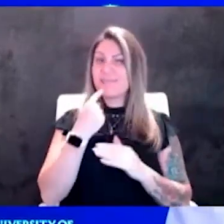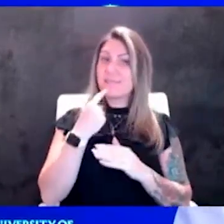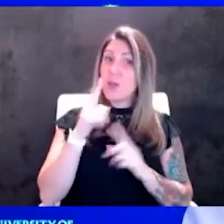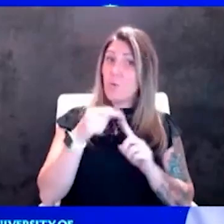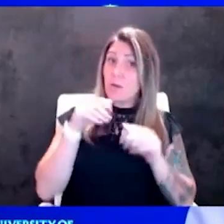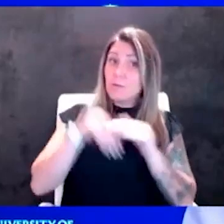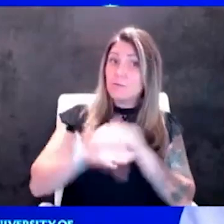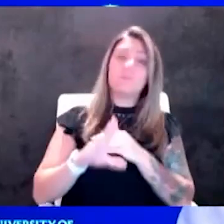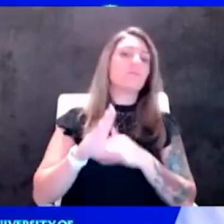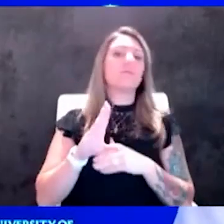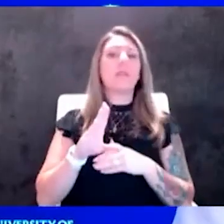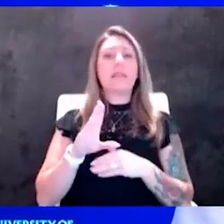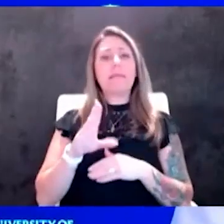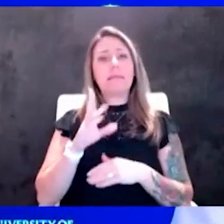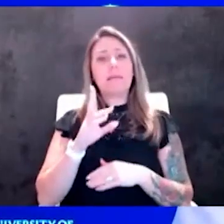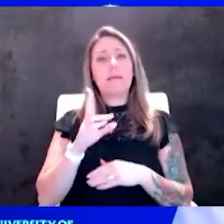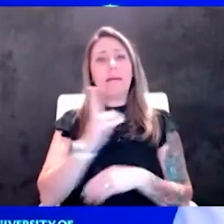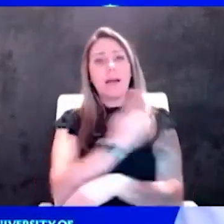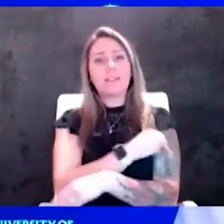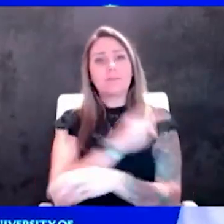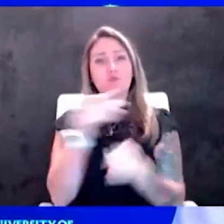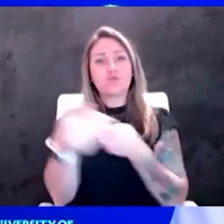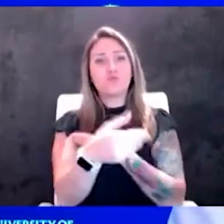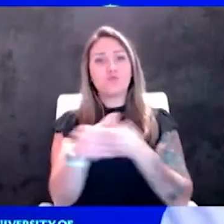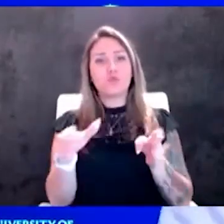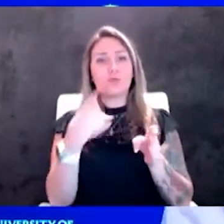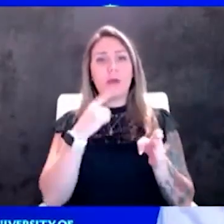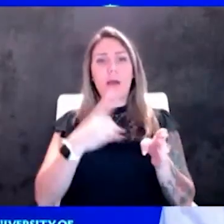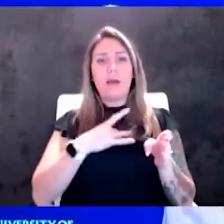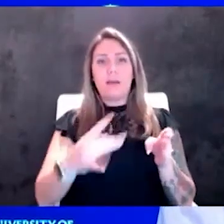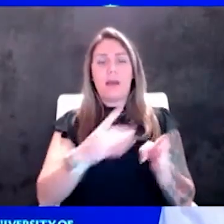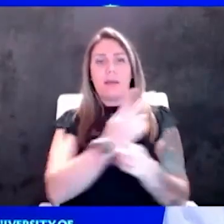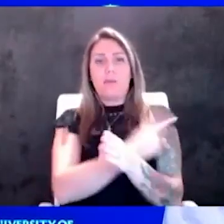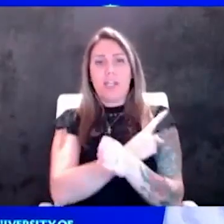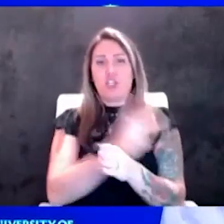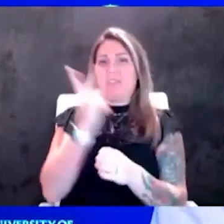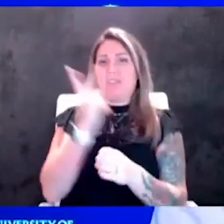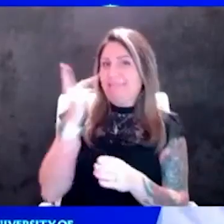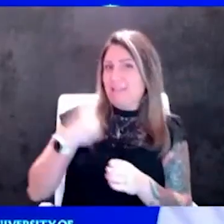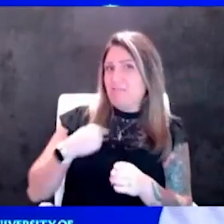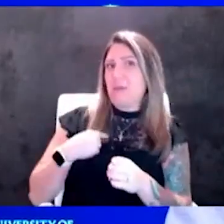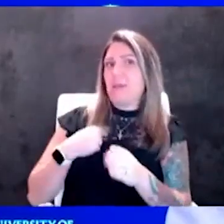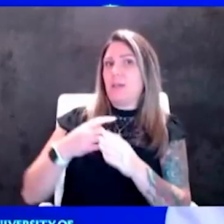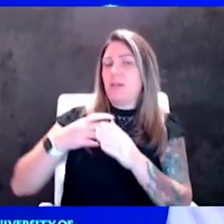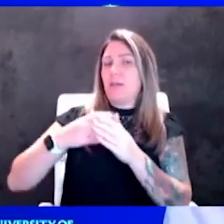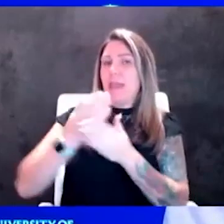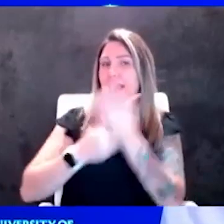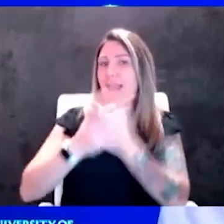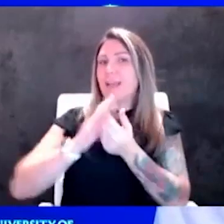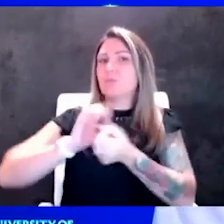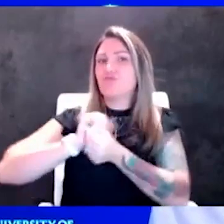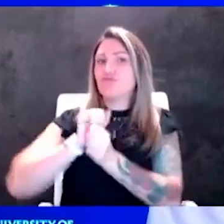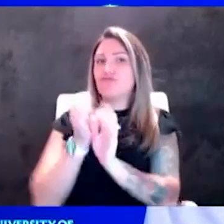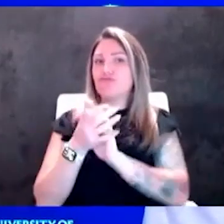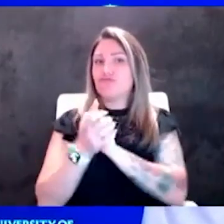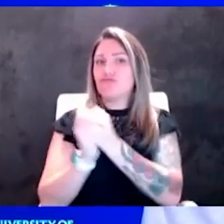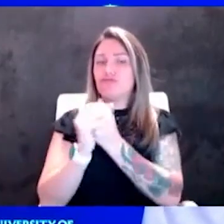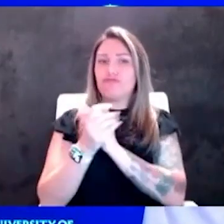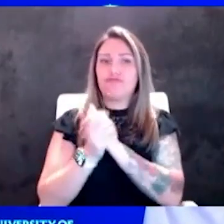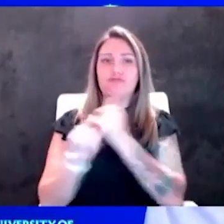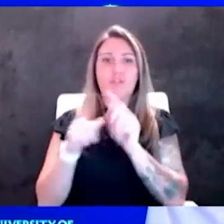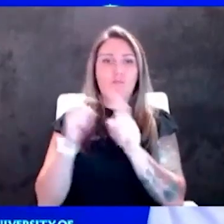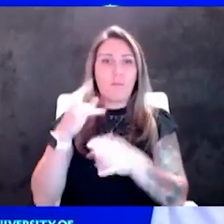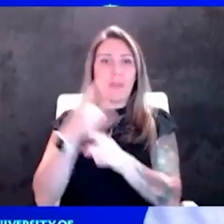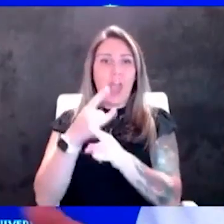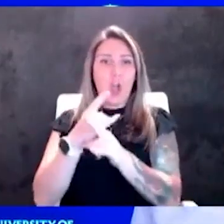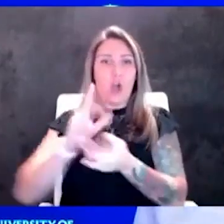the hospital rooms, I do like to have the patients actually see me wringing my hands and drying it from the alcohol that I had just put on prior